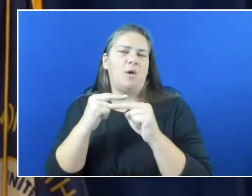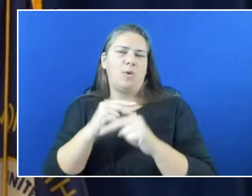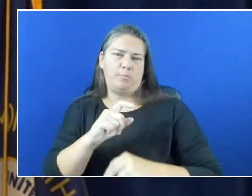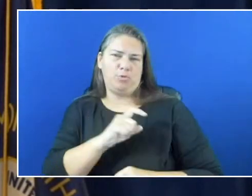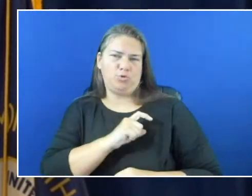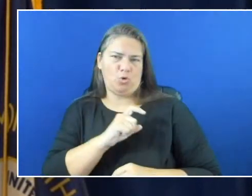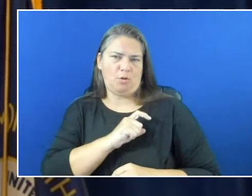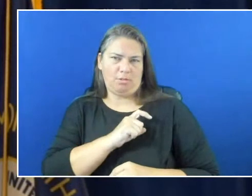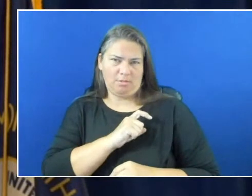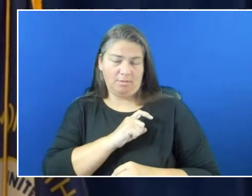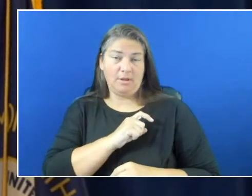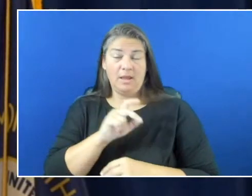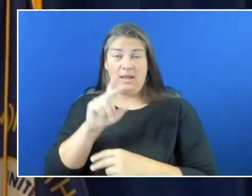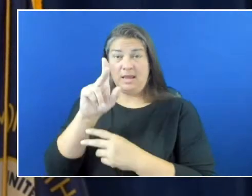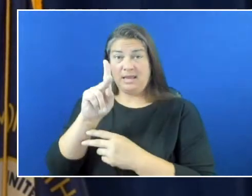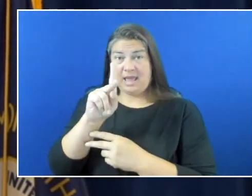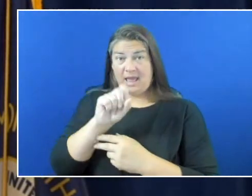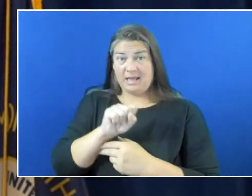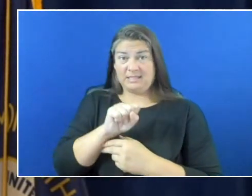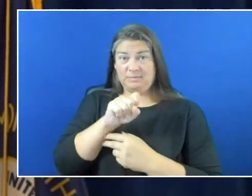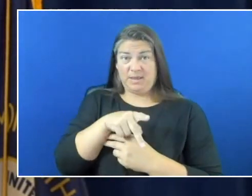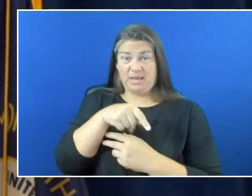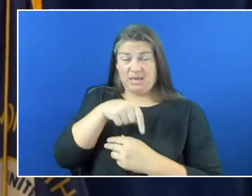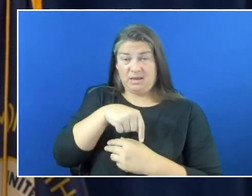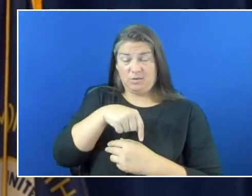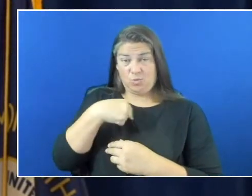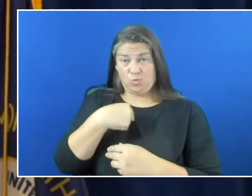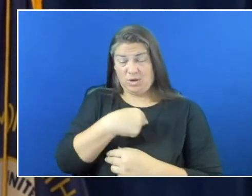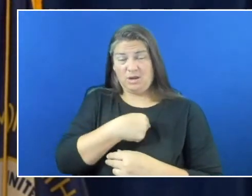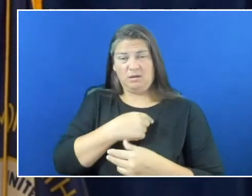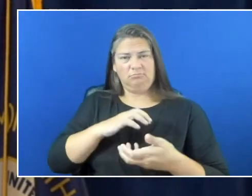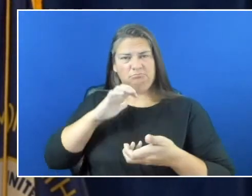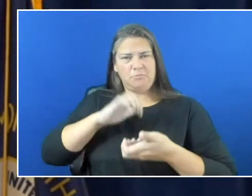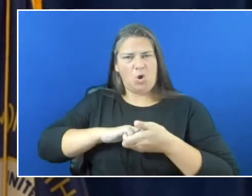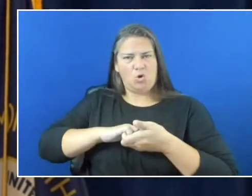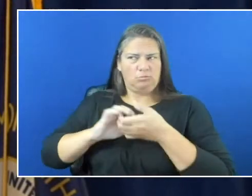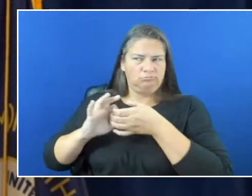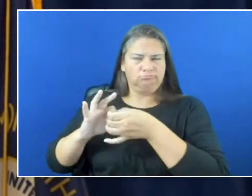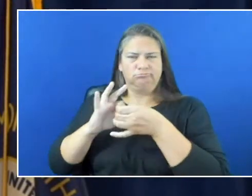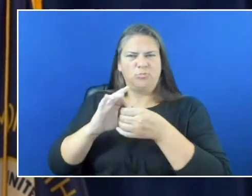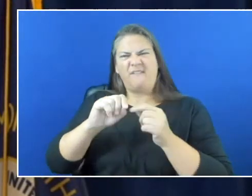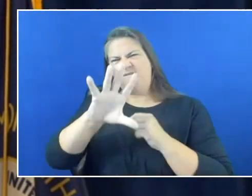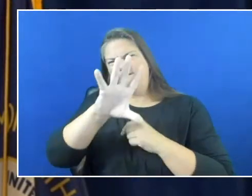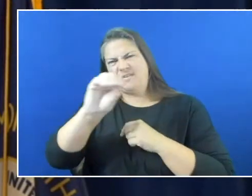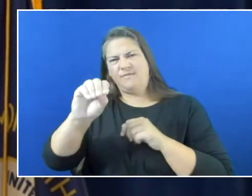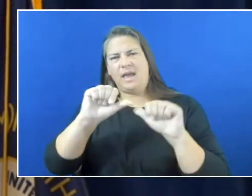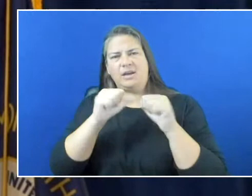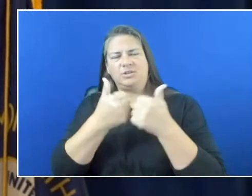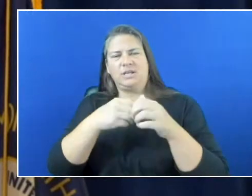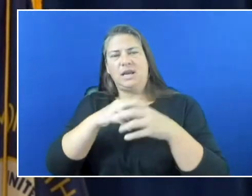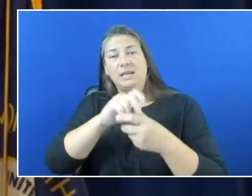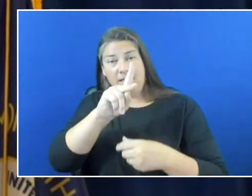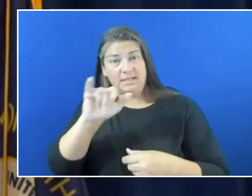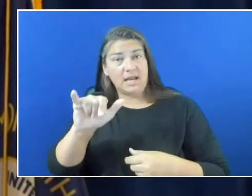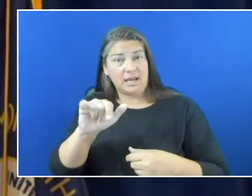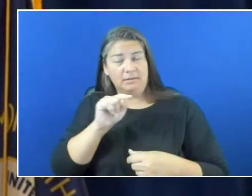KSP also partnered with nearly 50 other agencies within Kentucky. This